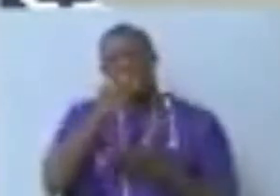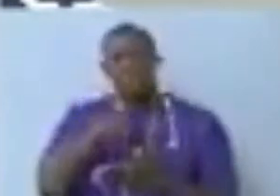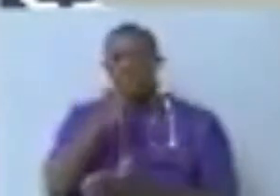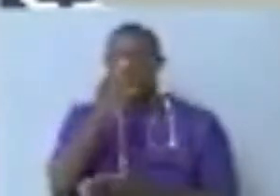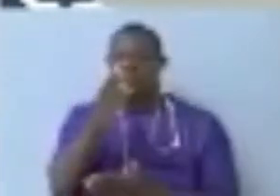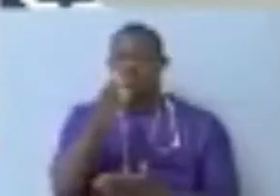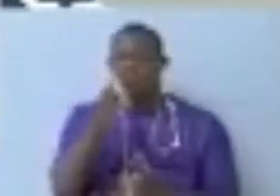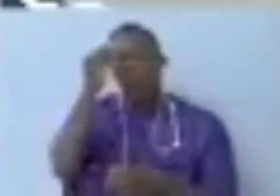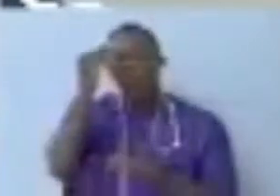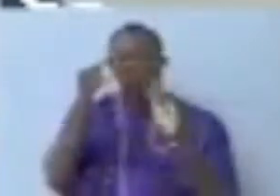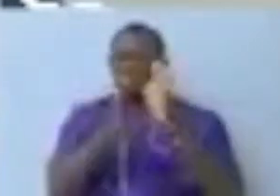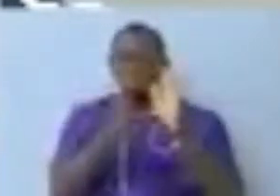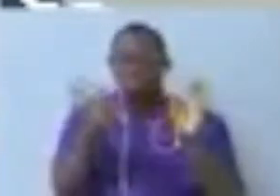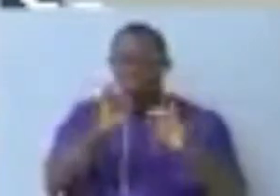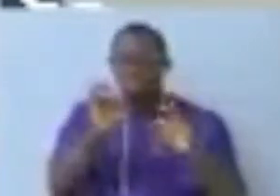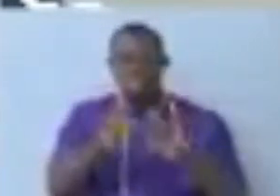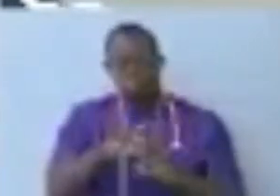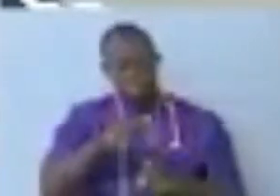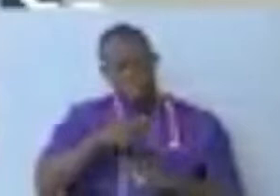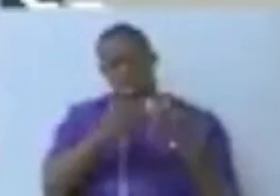my